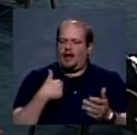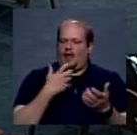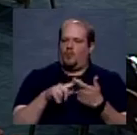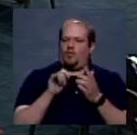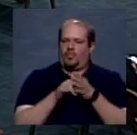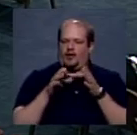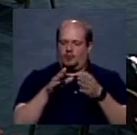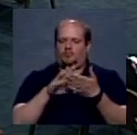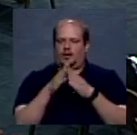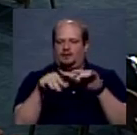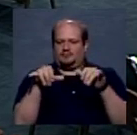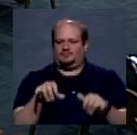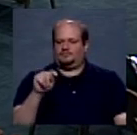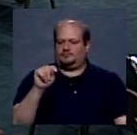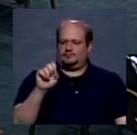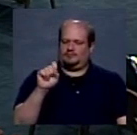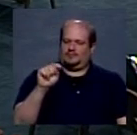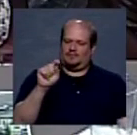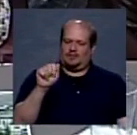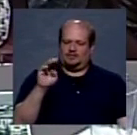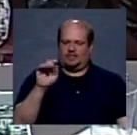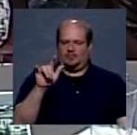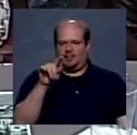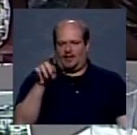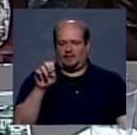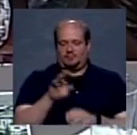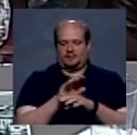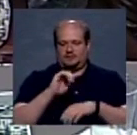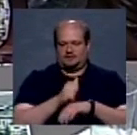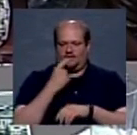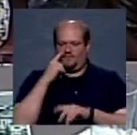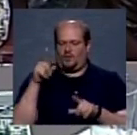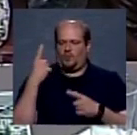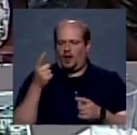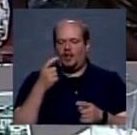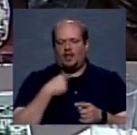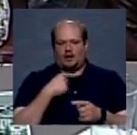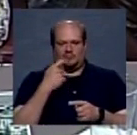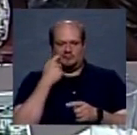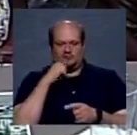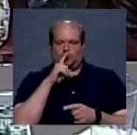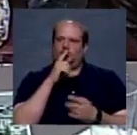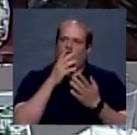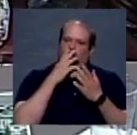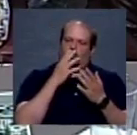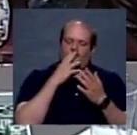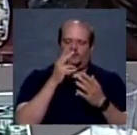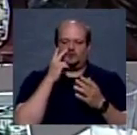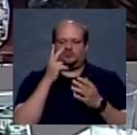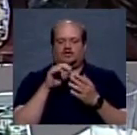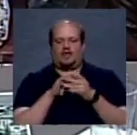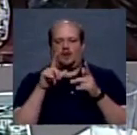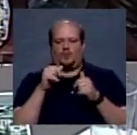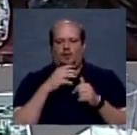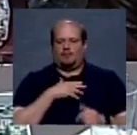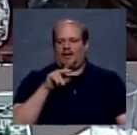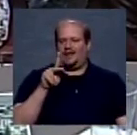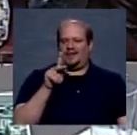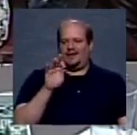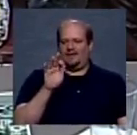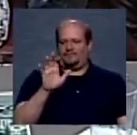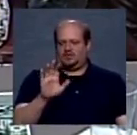to stabilize, and these businesses have been there for a while, and I was just really grateful to see that when my Kentucky Fried